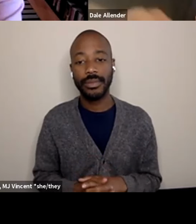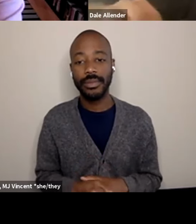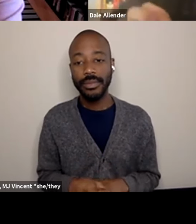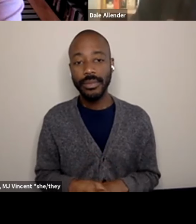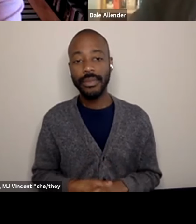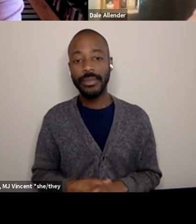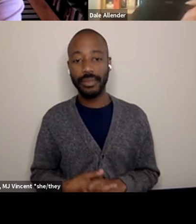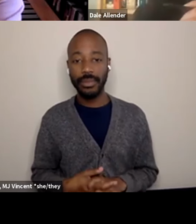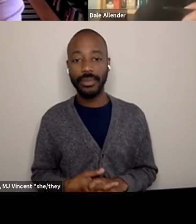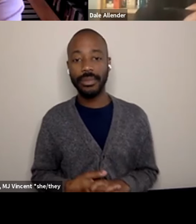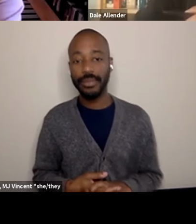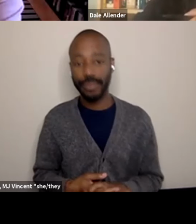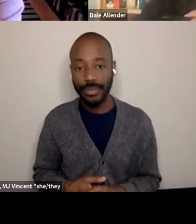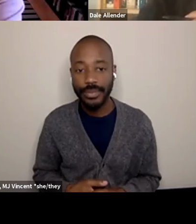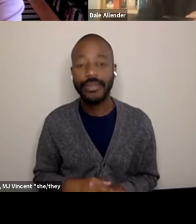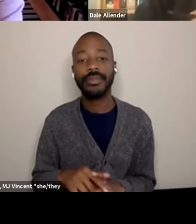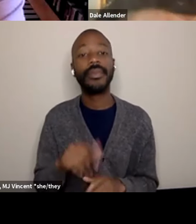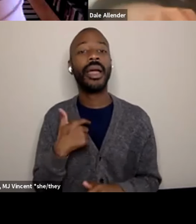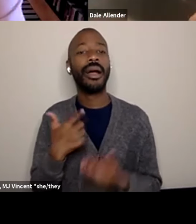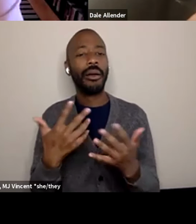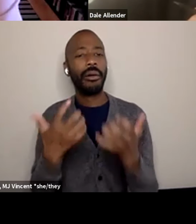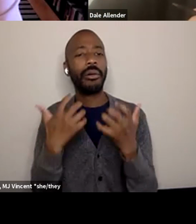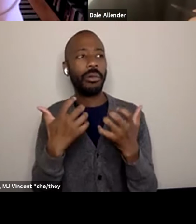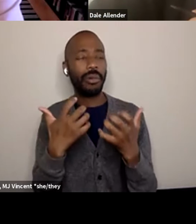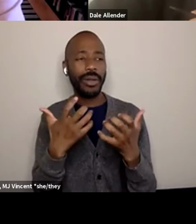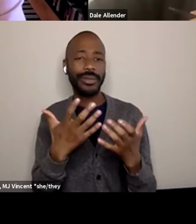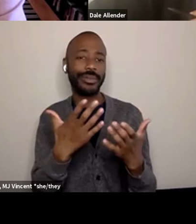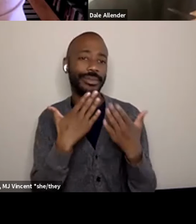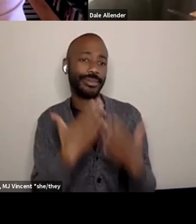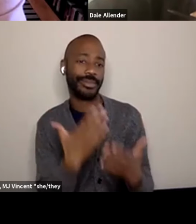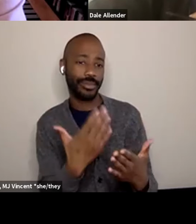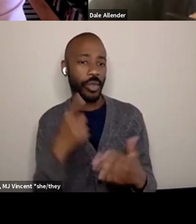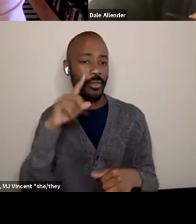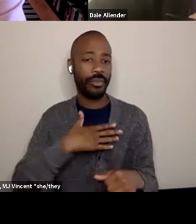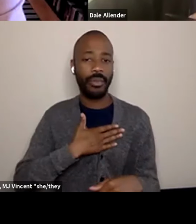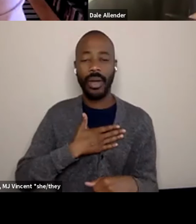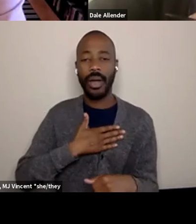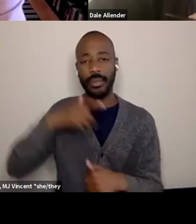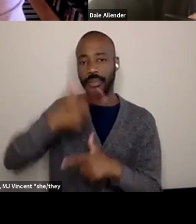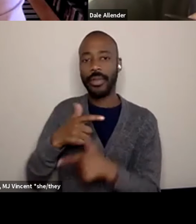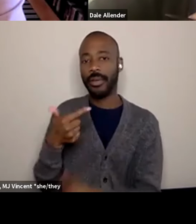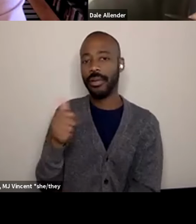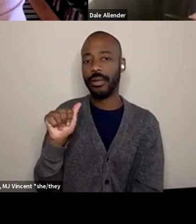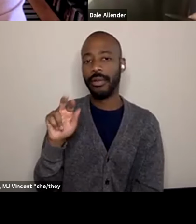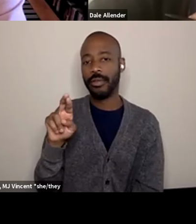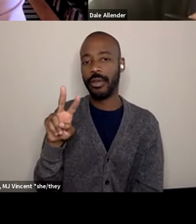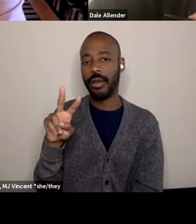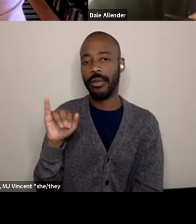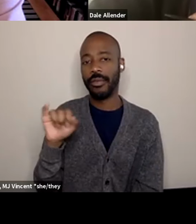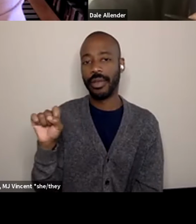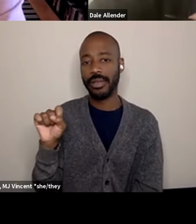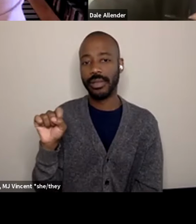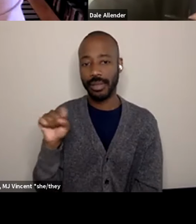That just lifts up extreme admiration for my brother Jarvis, as there's this assault on